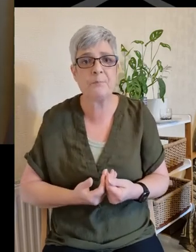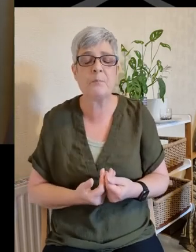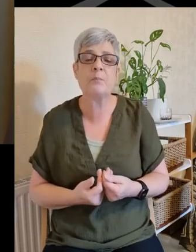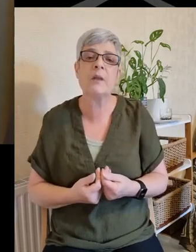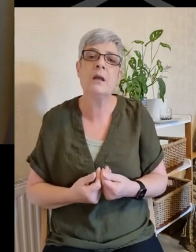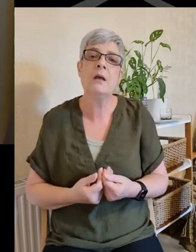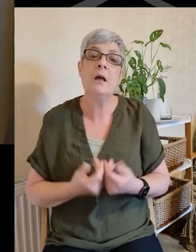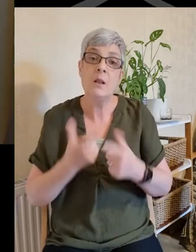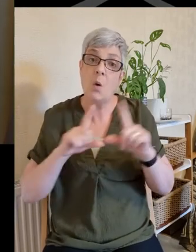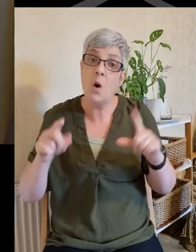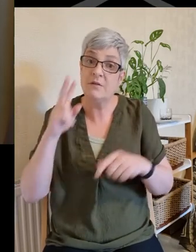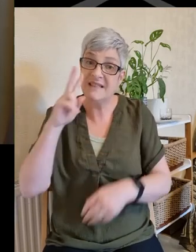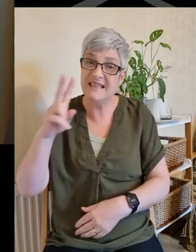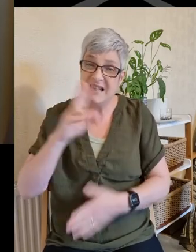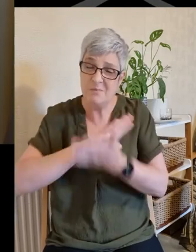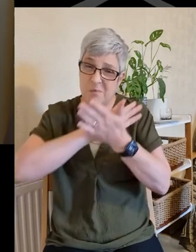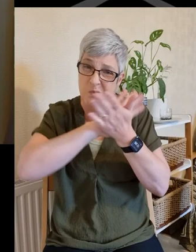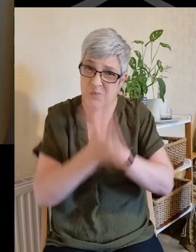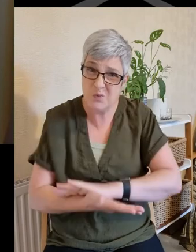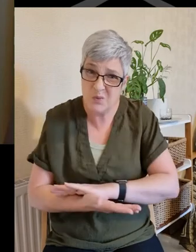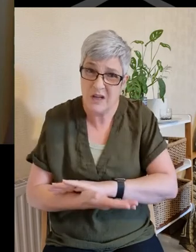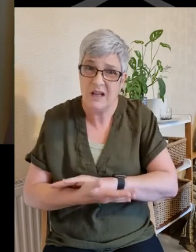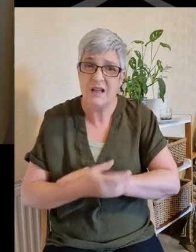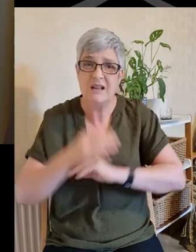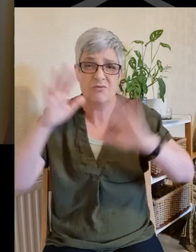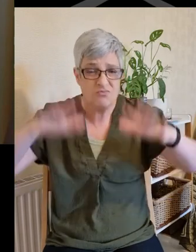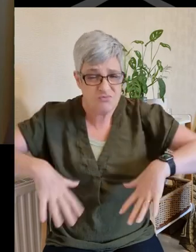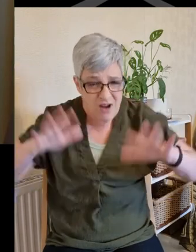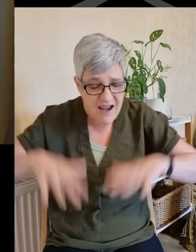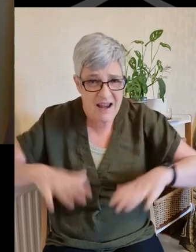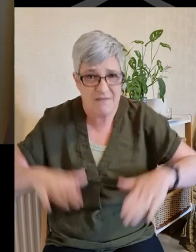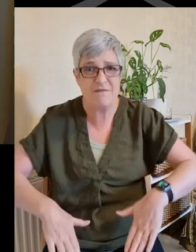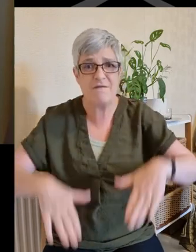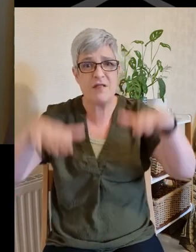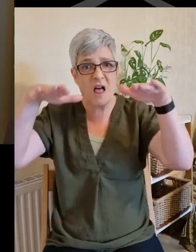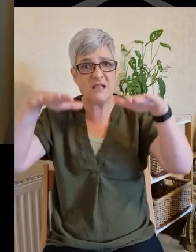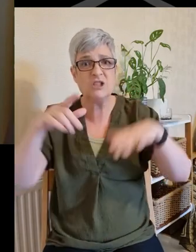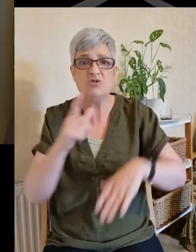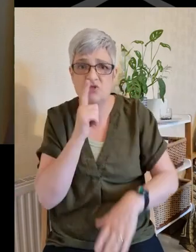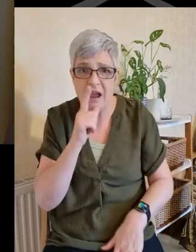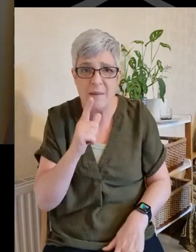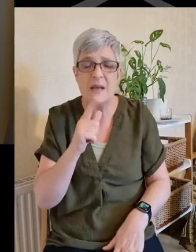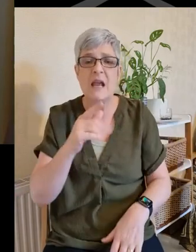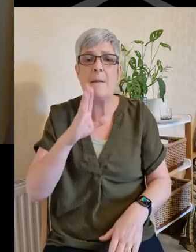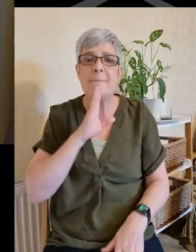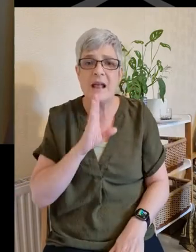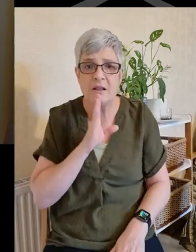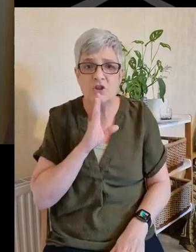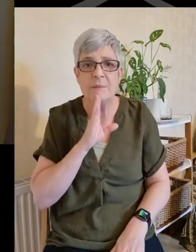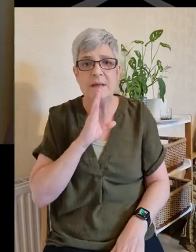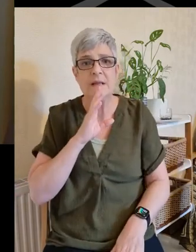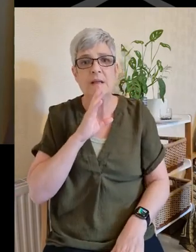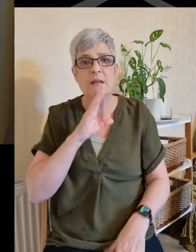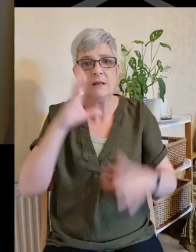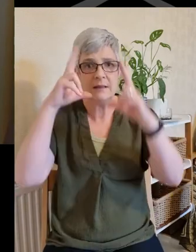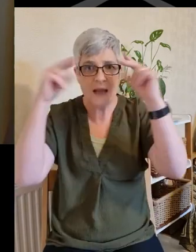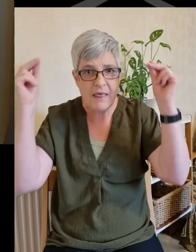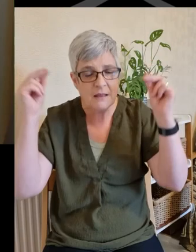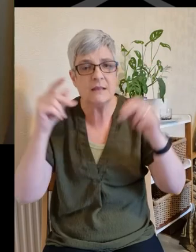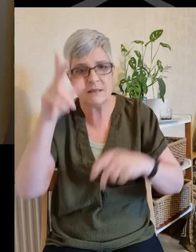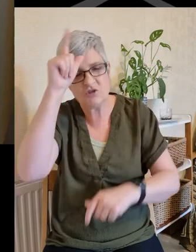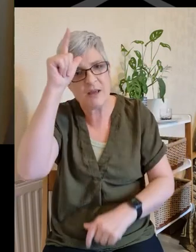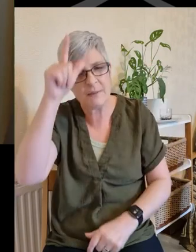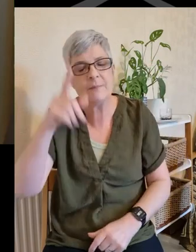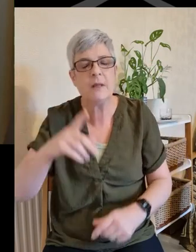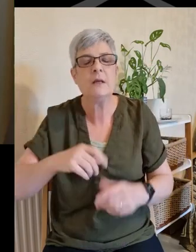Lord, we've seen the devastation caused by heavy rain and flooding in Germany, Belgium, and the Netherlands and China, while at the same